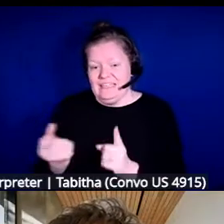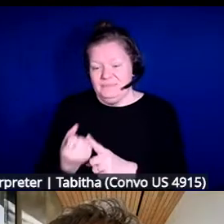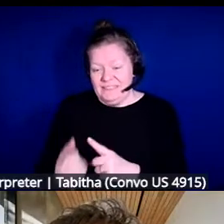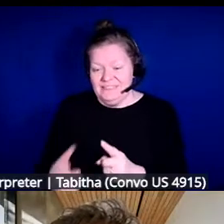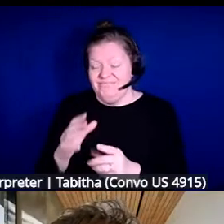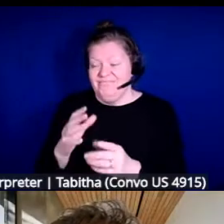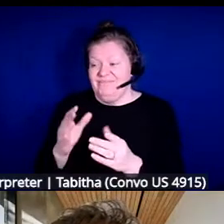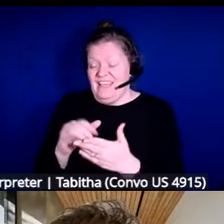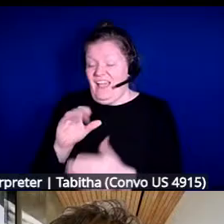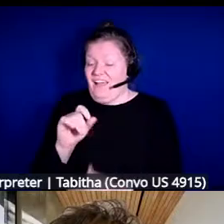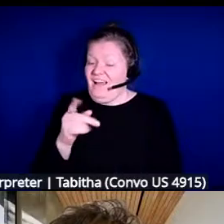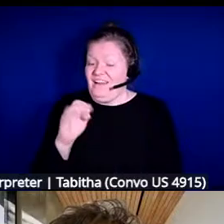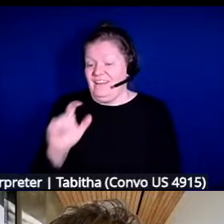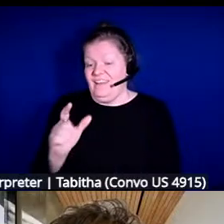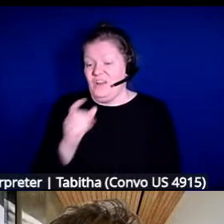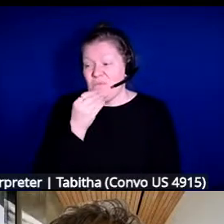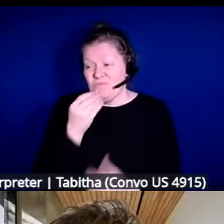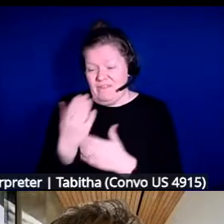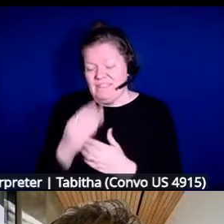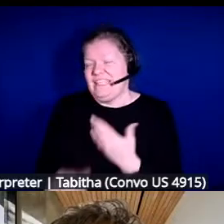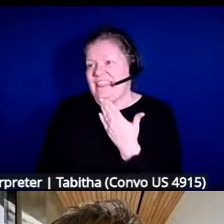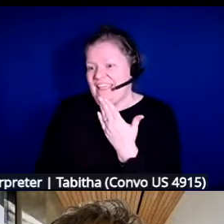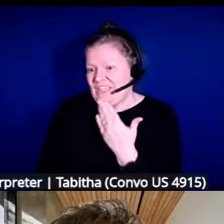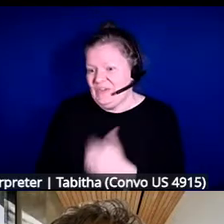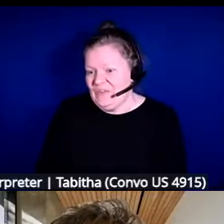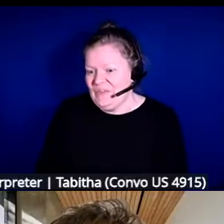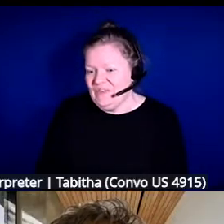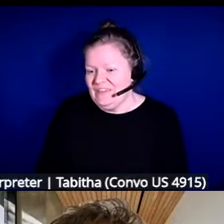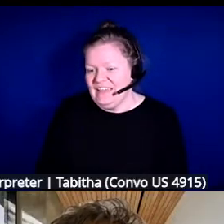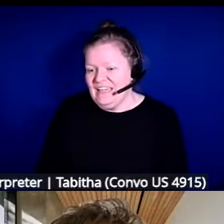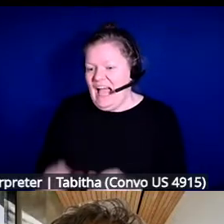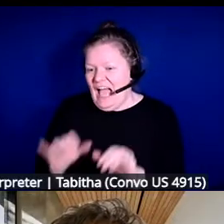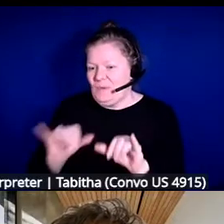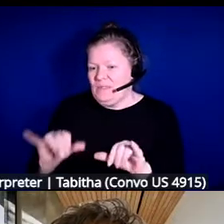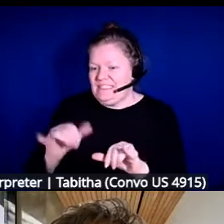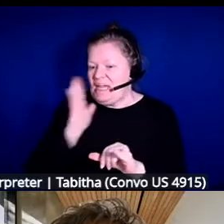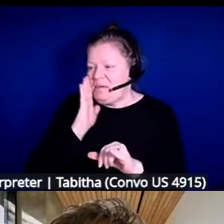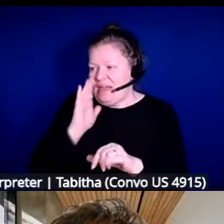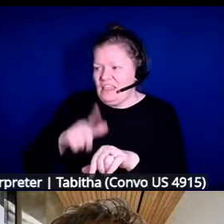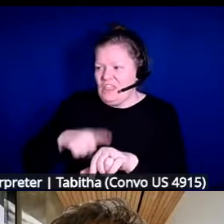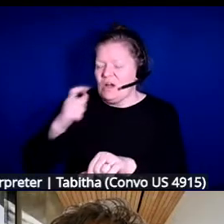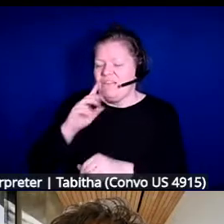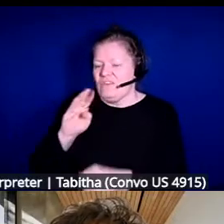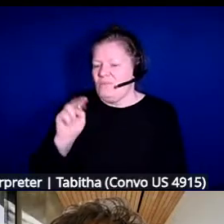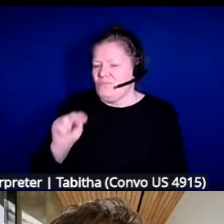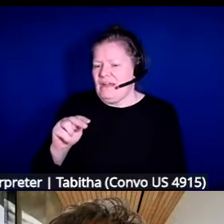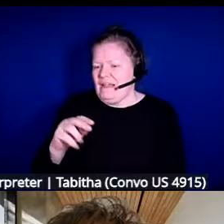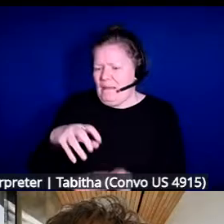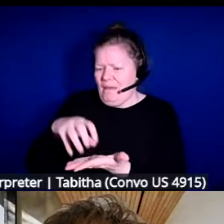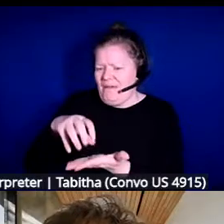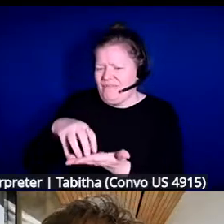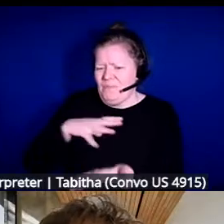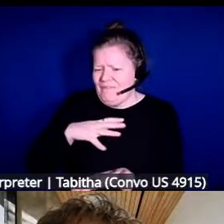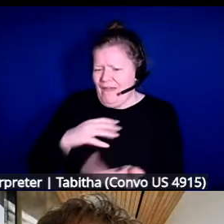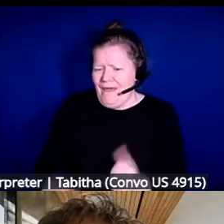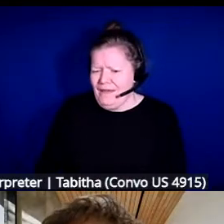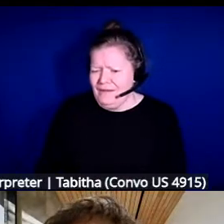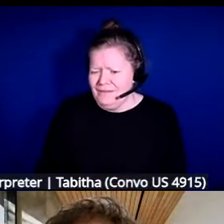gets the breakfast. I'll carrot stay in. muffin. Thank you. The I'll carrot stay in muffin. bed There you longer go. for I'll until I take get the it. Yeah. bran muffin. We fine.